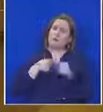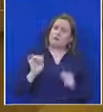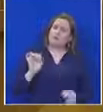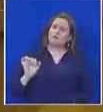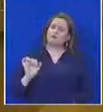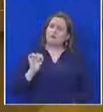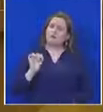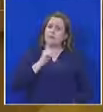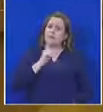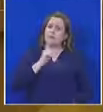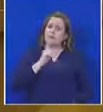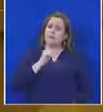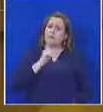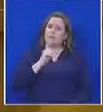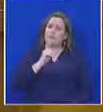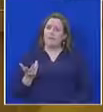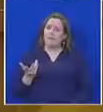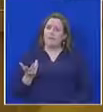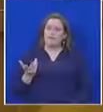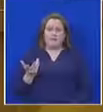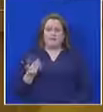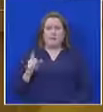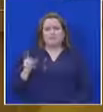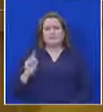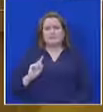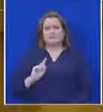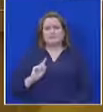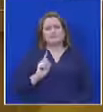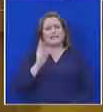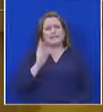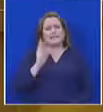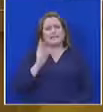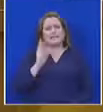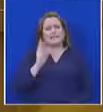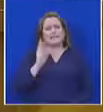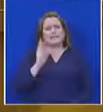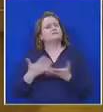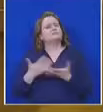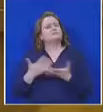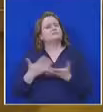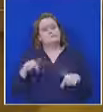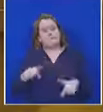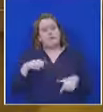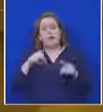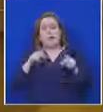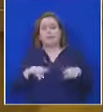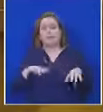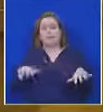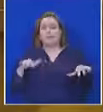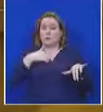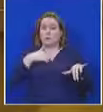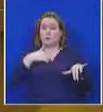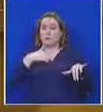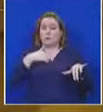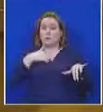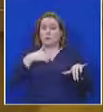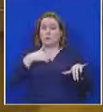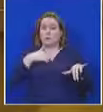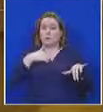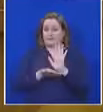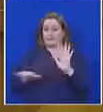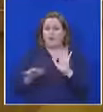a public protector, because she must share experiences of how do we as public representatives avoid